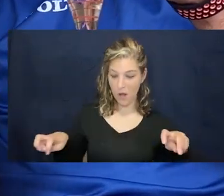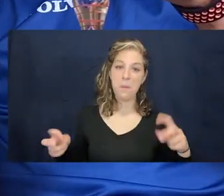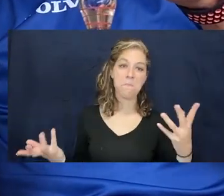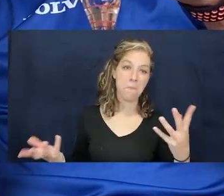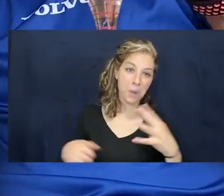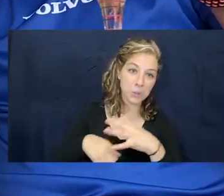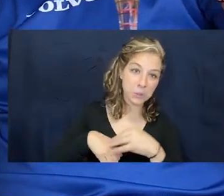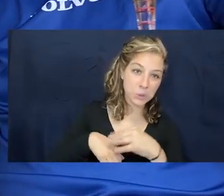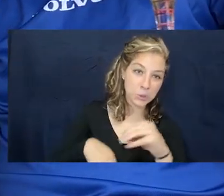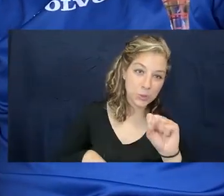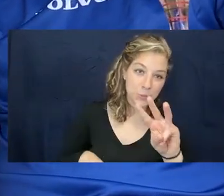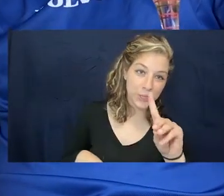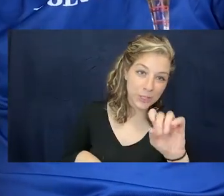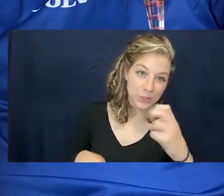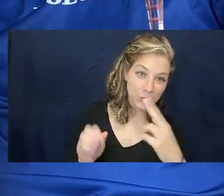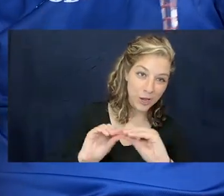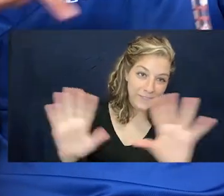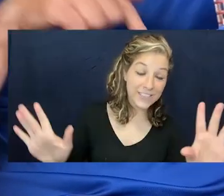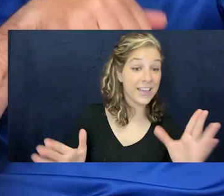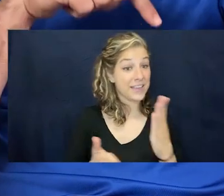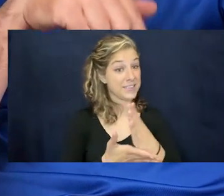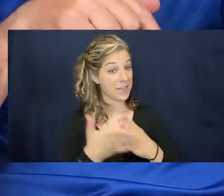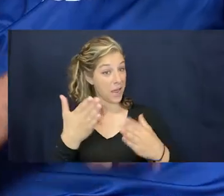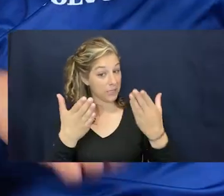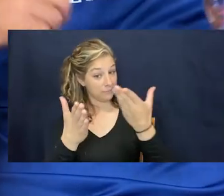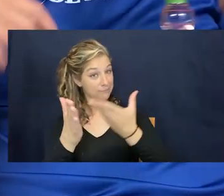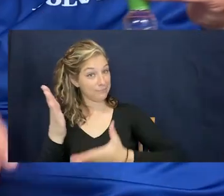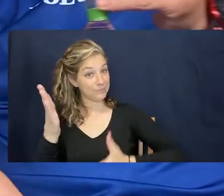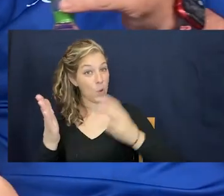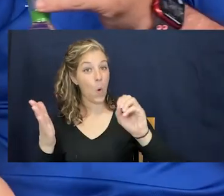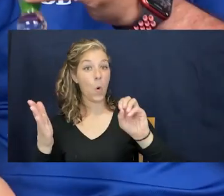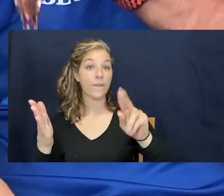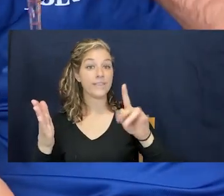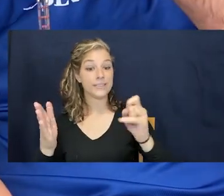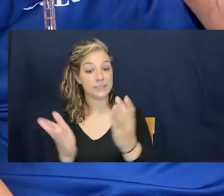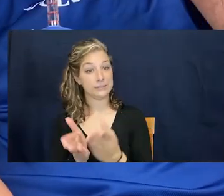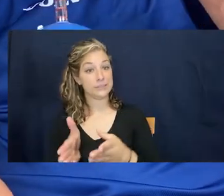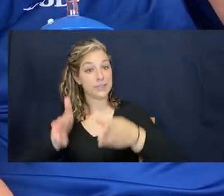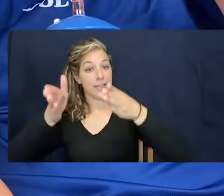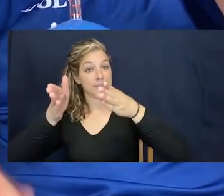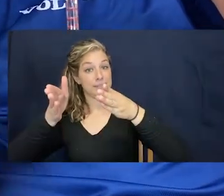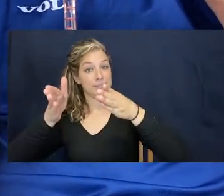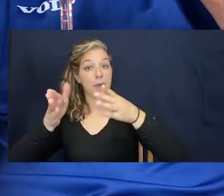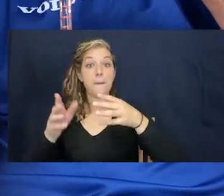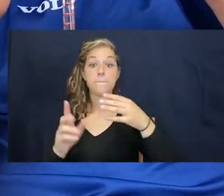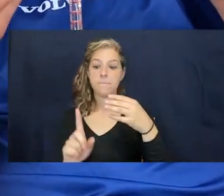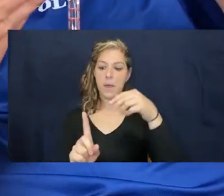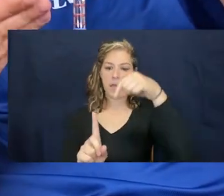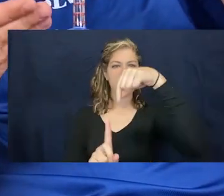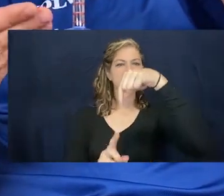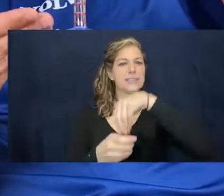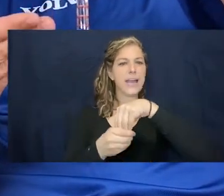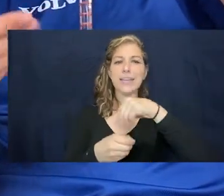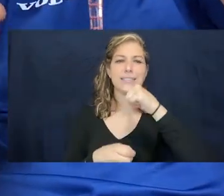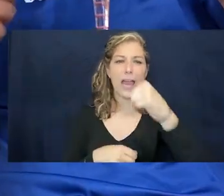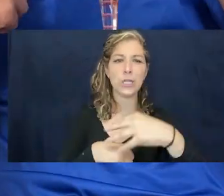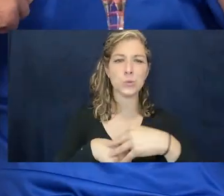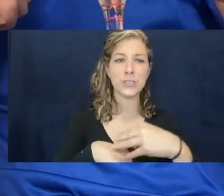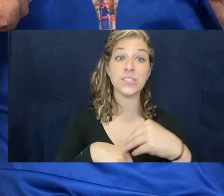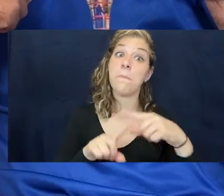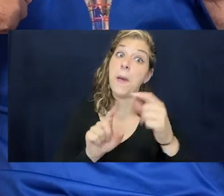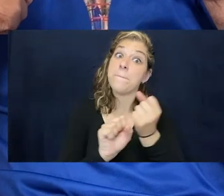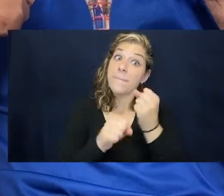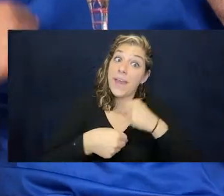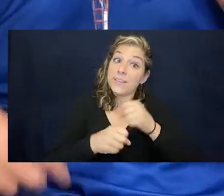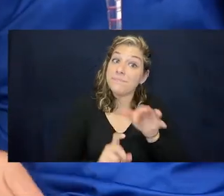Sitting in our IKEA sofa, Swedish. Nice Orifos glasses, Swedish. Volvo